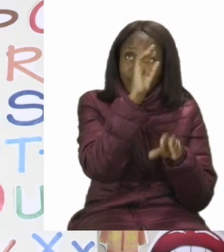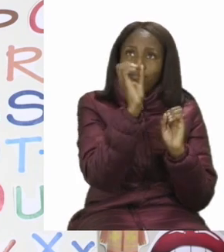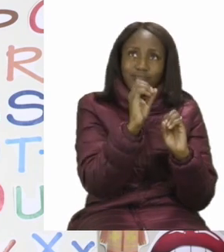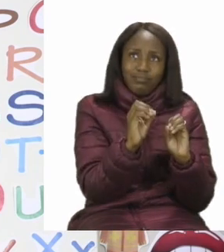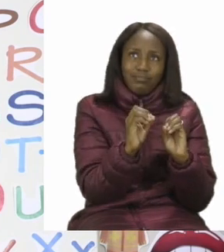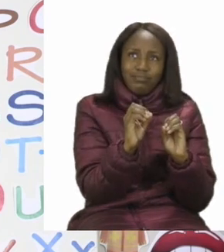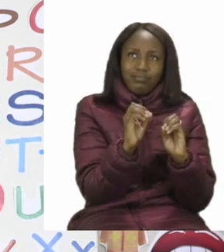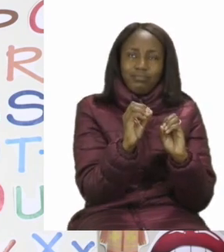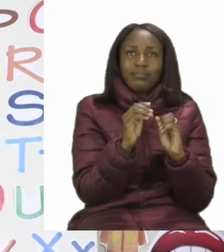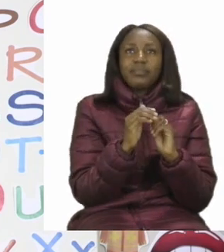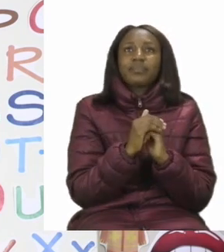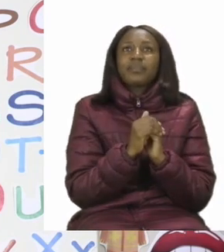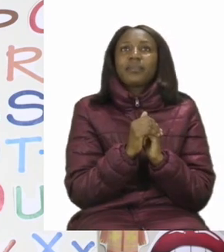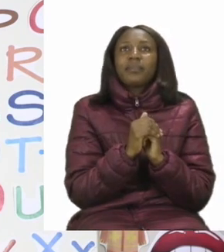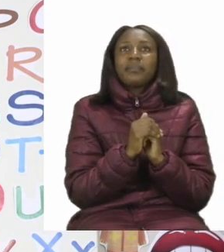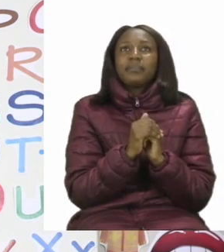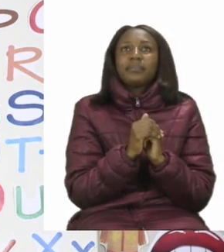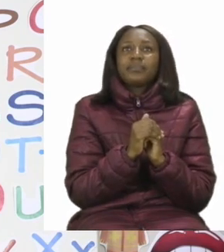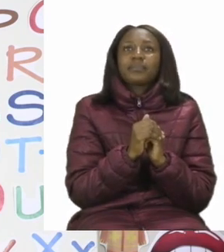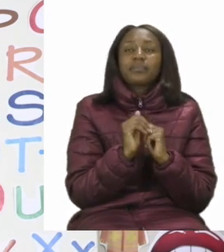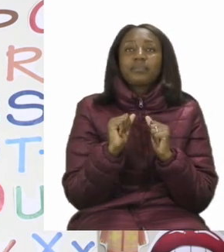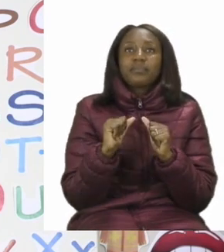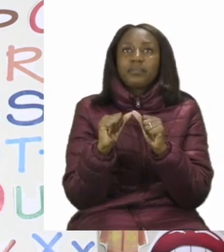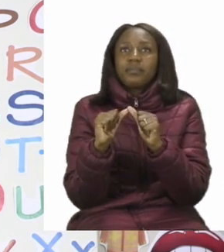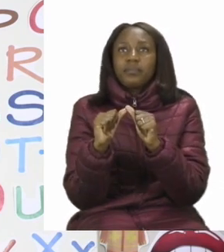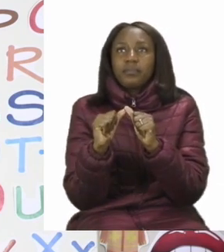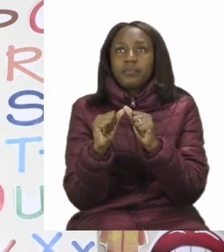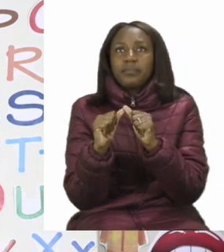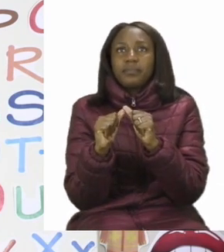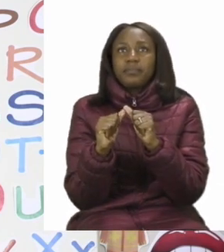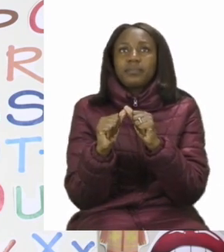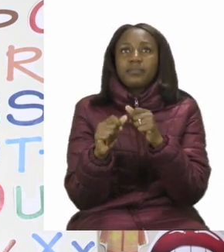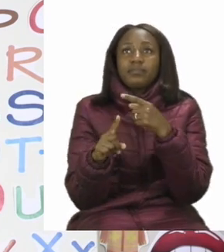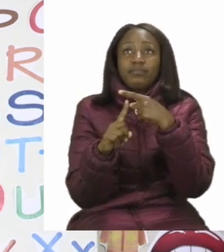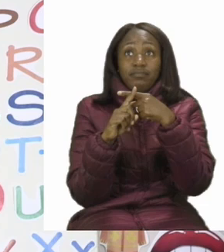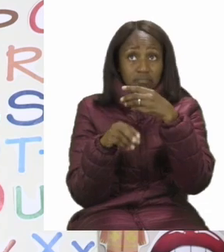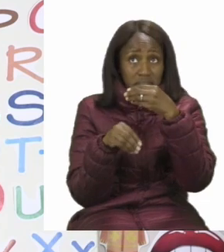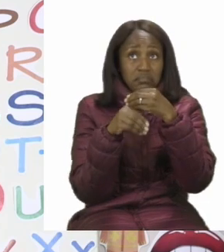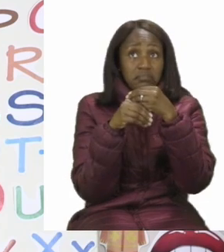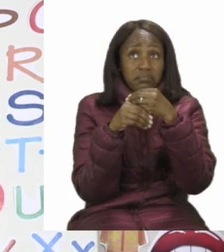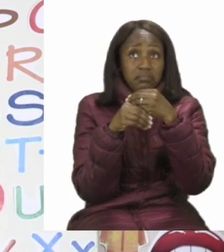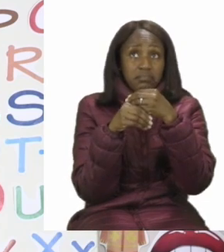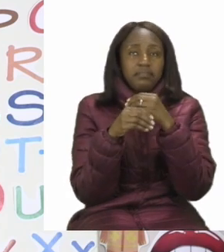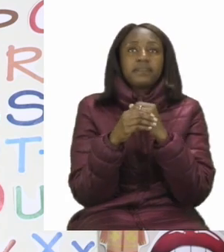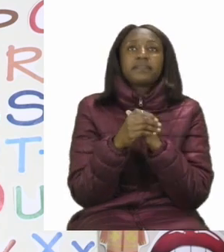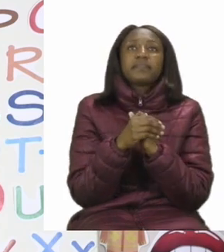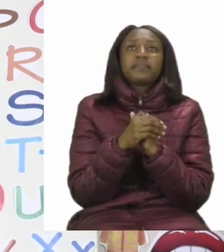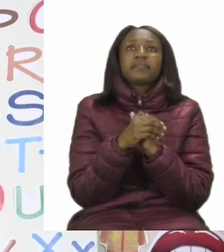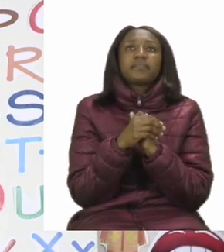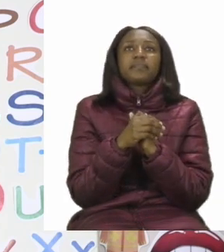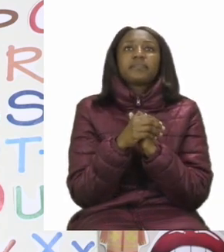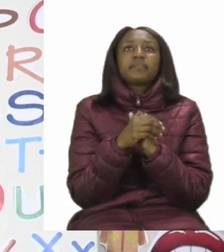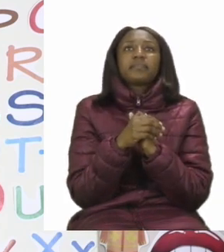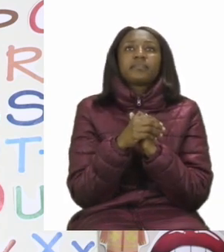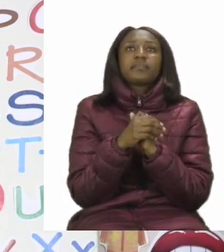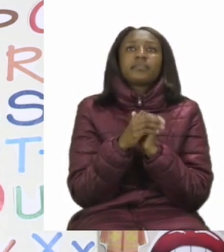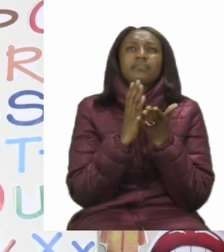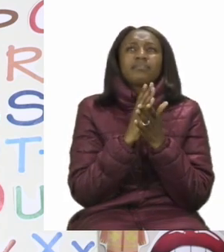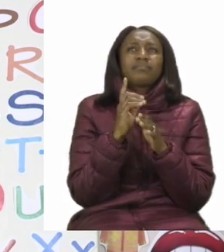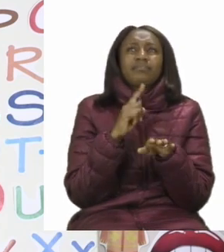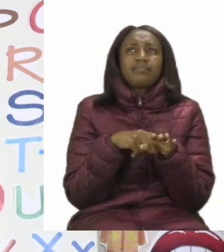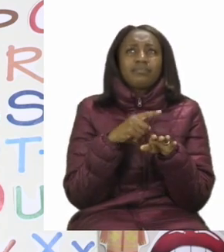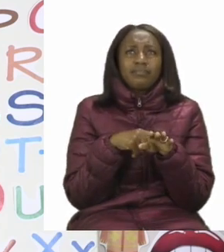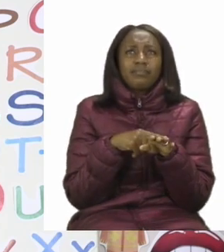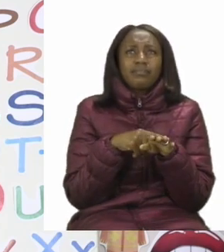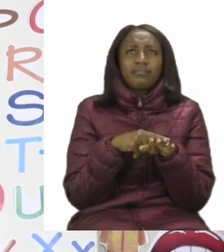asked. Let's now move on to the addition. Now with addition, remember sometimes we have to